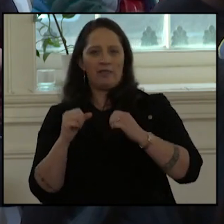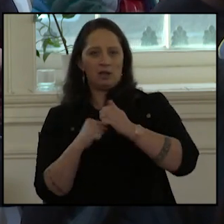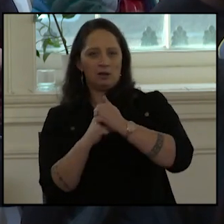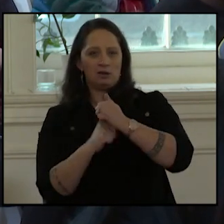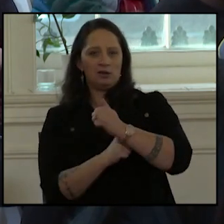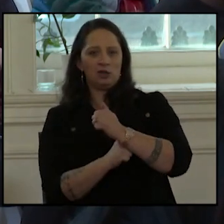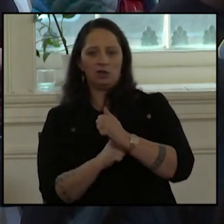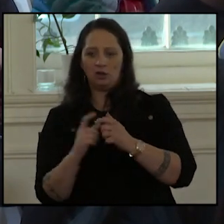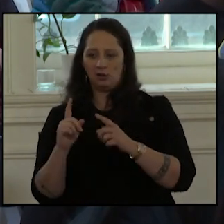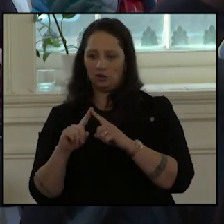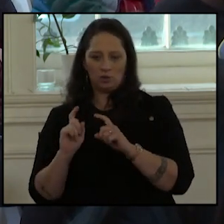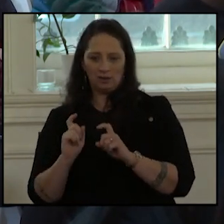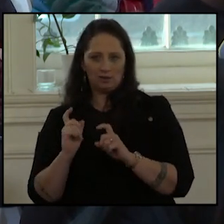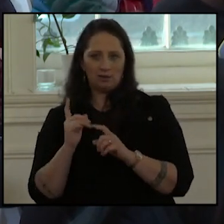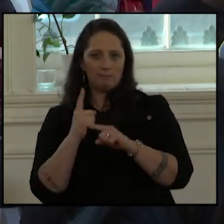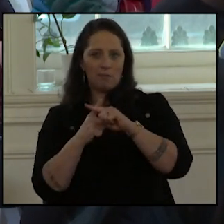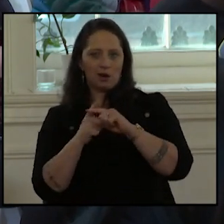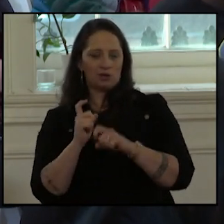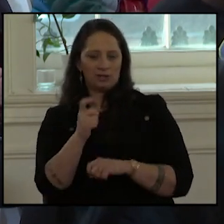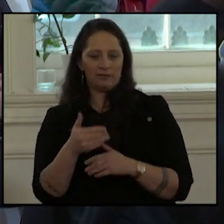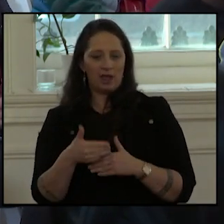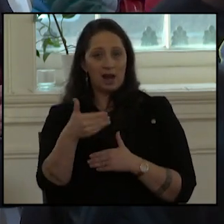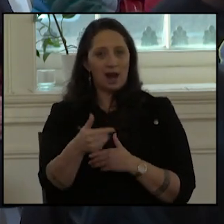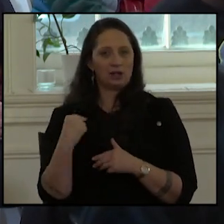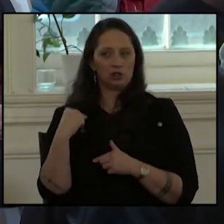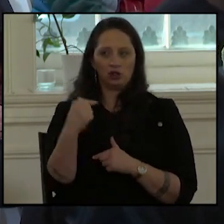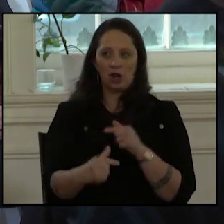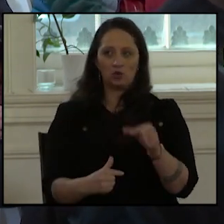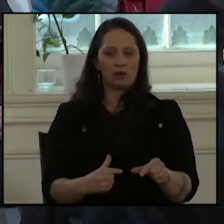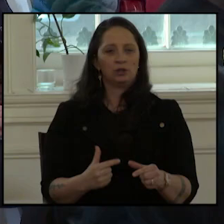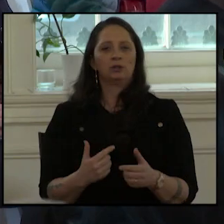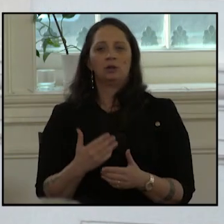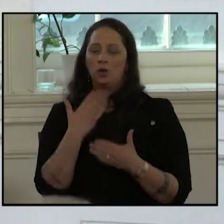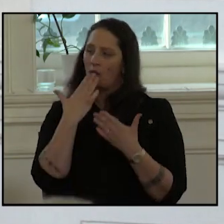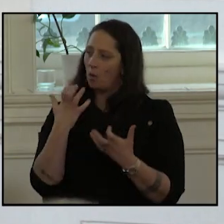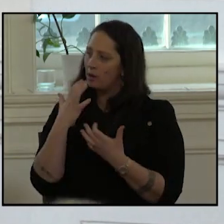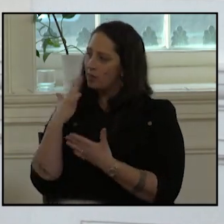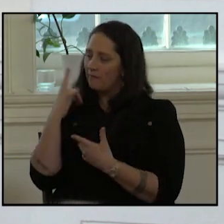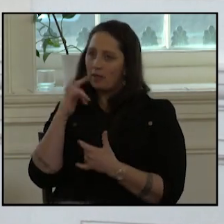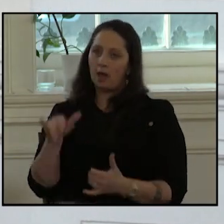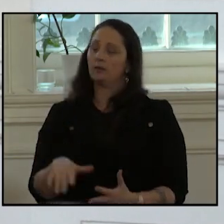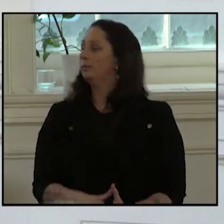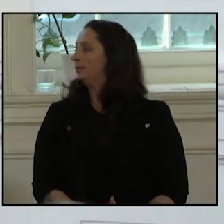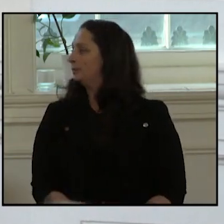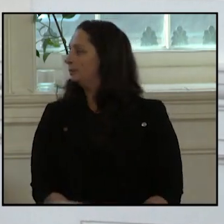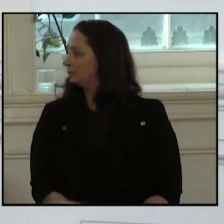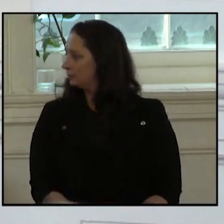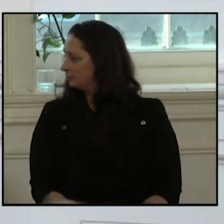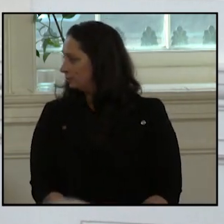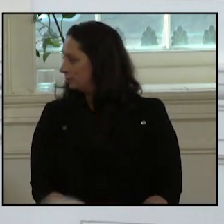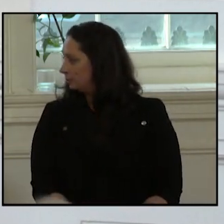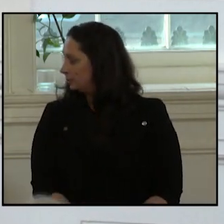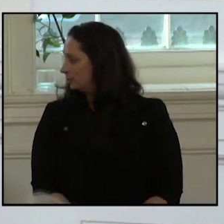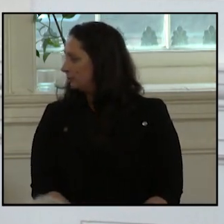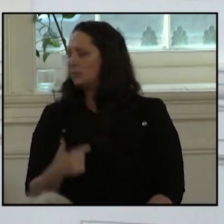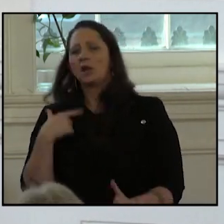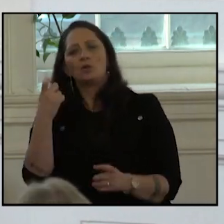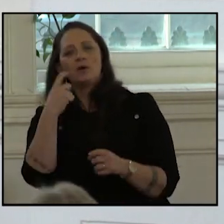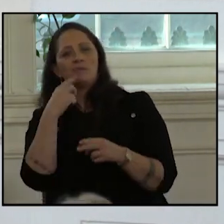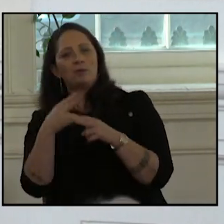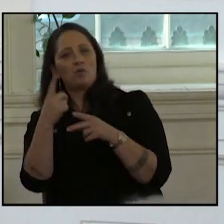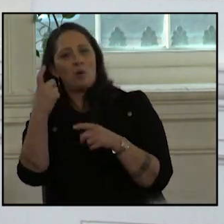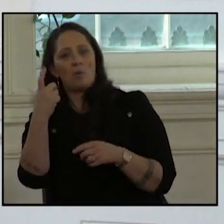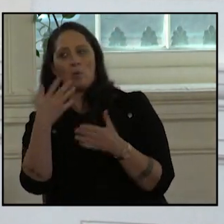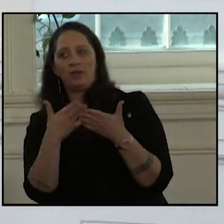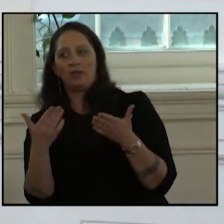the next generations. Exactly. And so I just wanted to say that. Thank you. Thank you so very much. Yes, ma'am. I think one